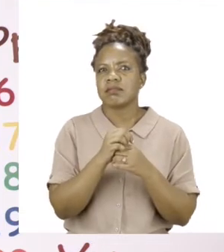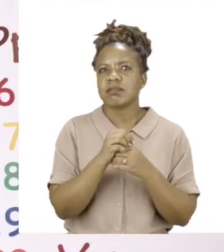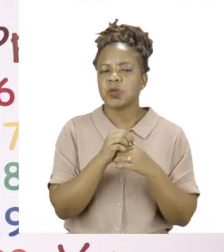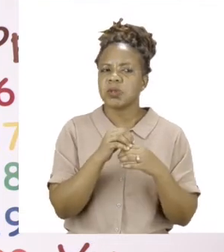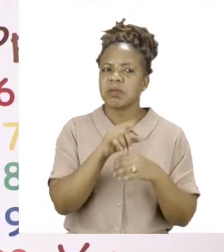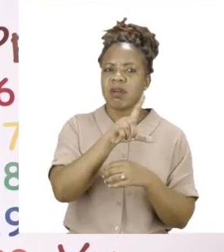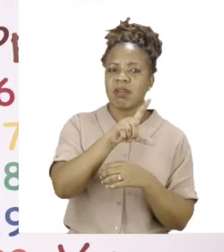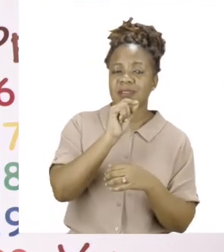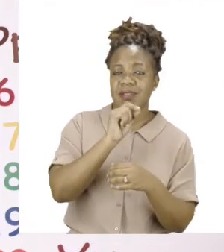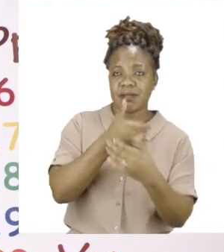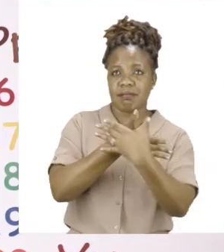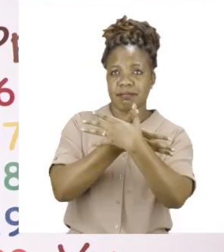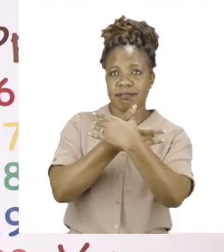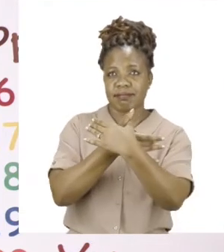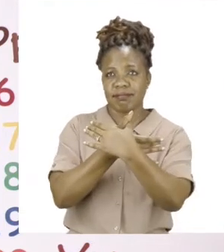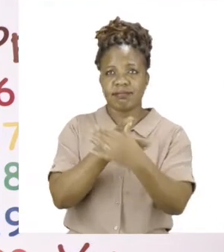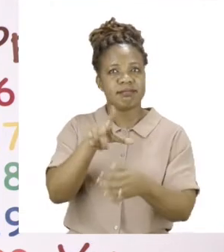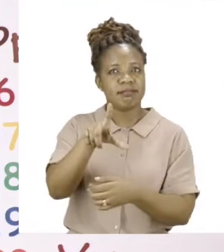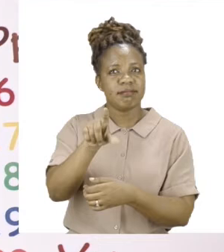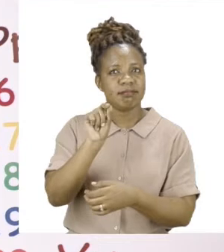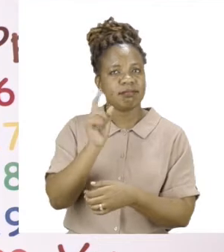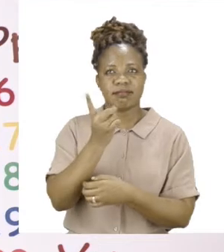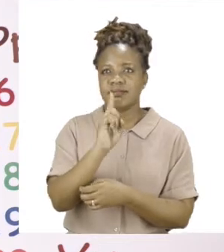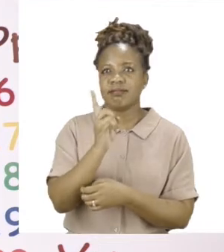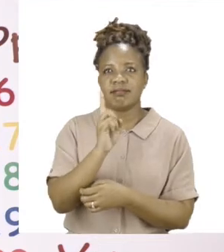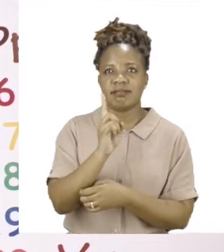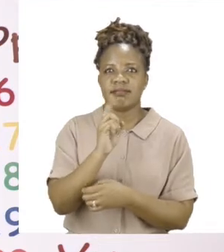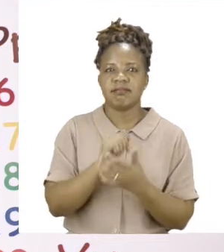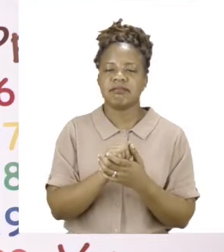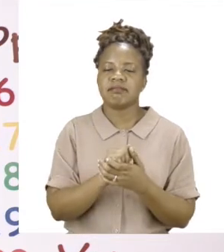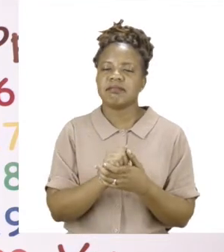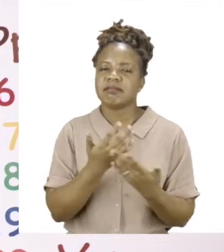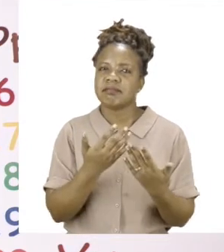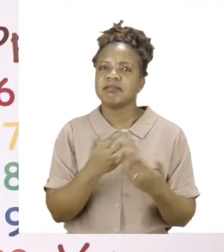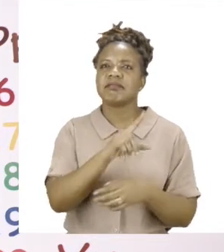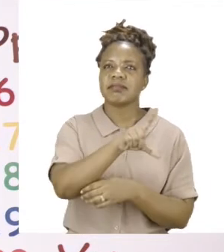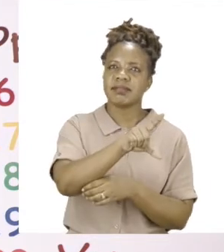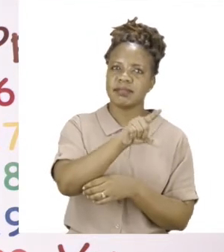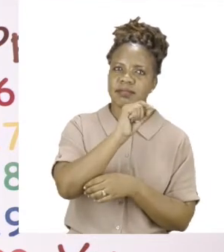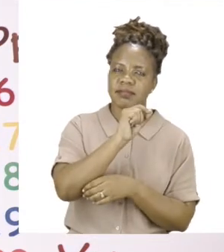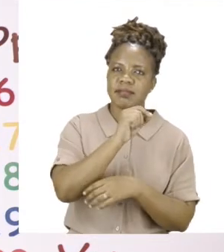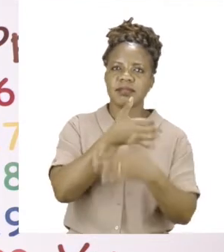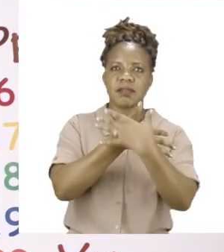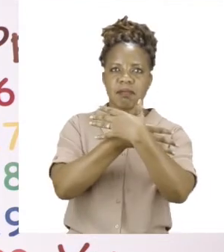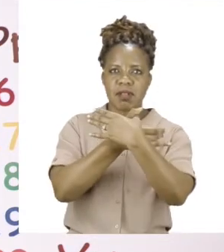the? No, we can't. How about the butterfly